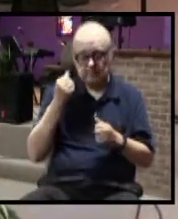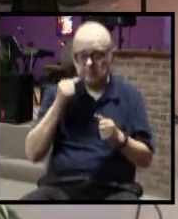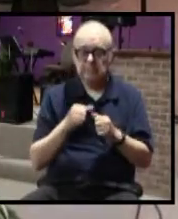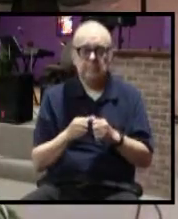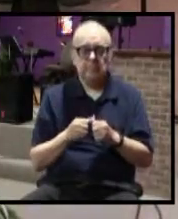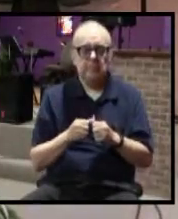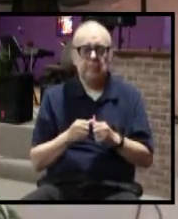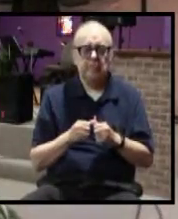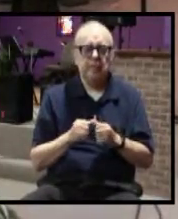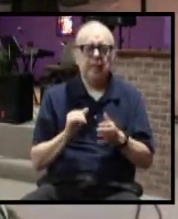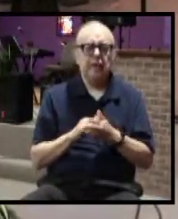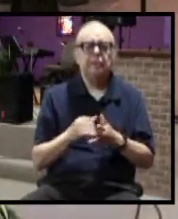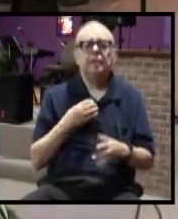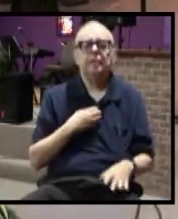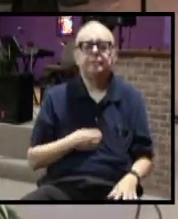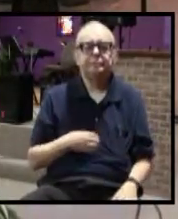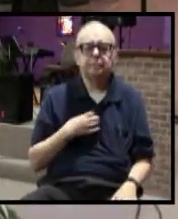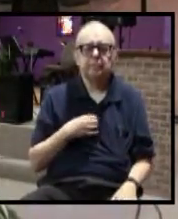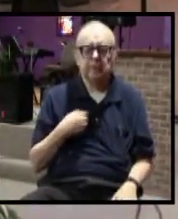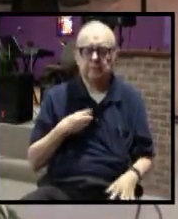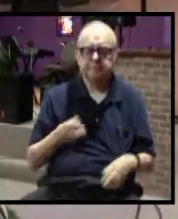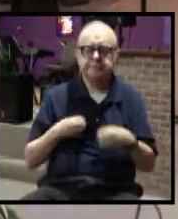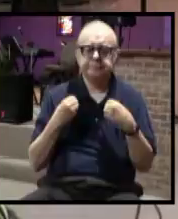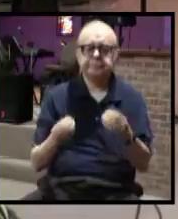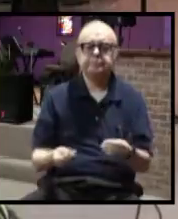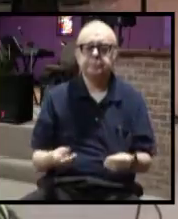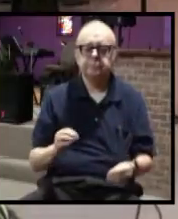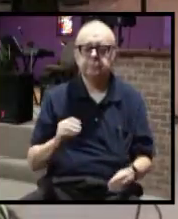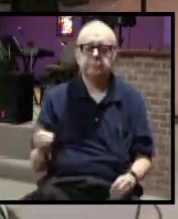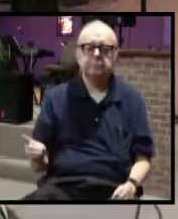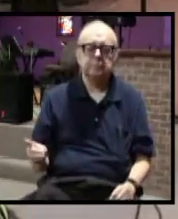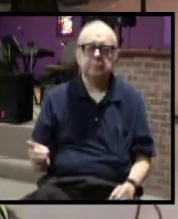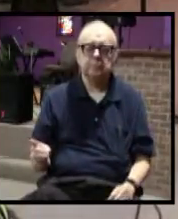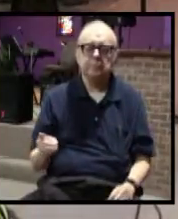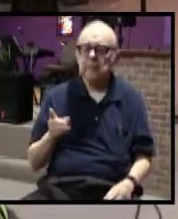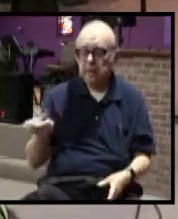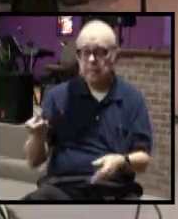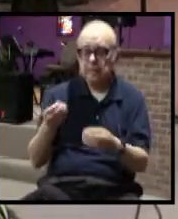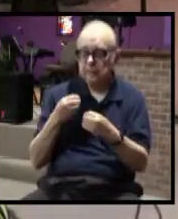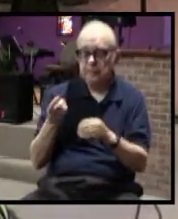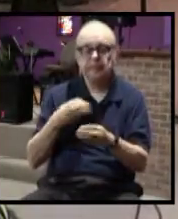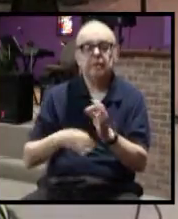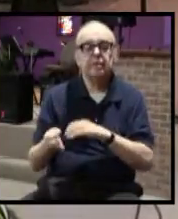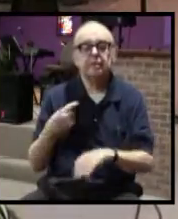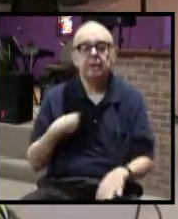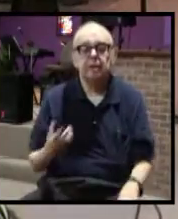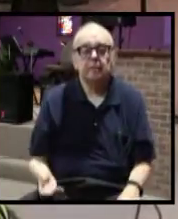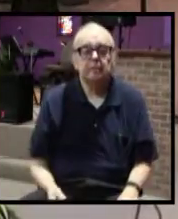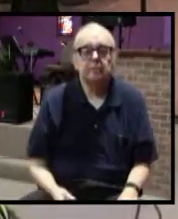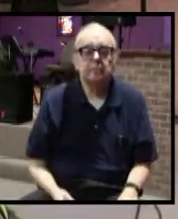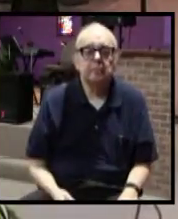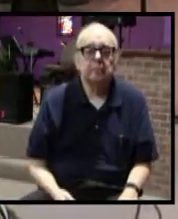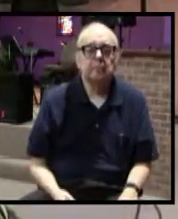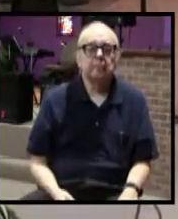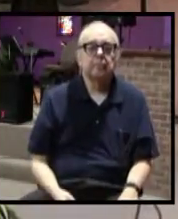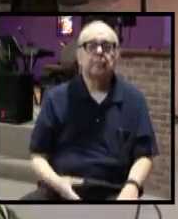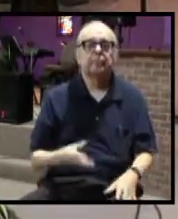I don't ever remember you being hungry and me giving you food. always remember me being hungry and you feeding me.